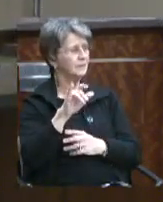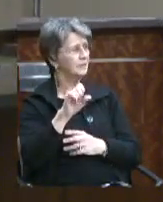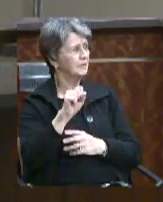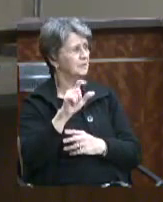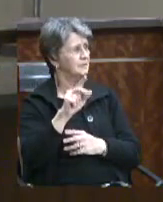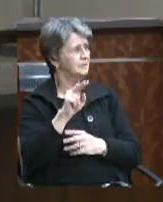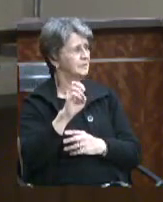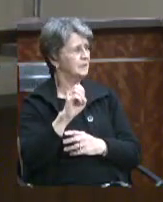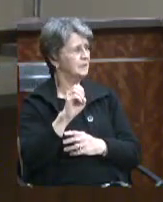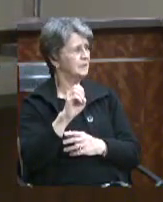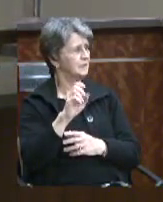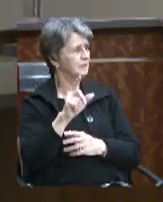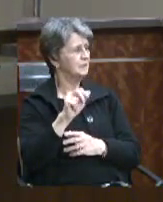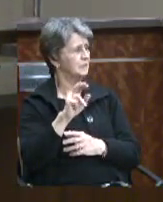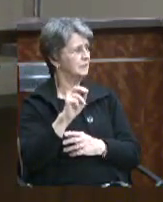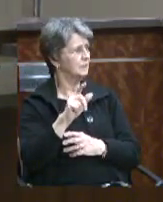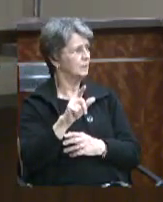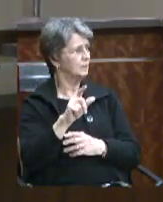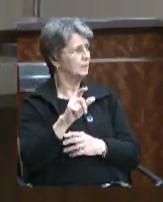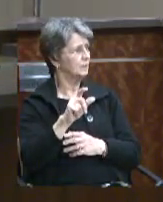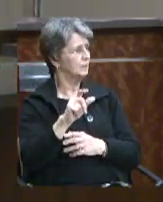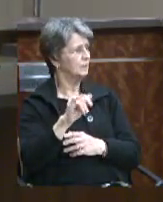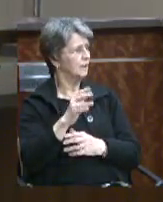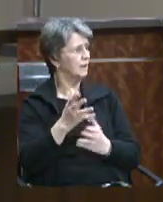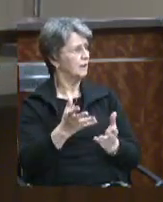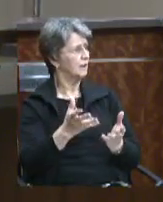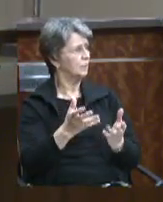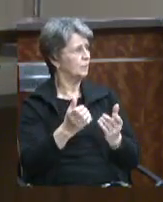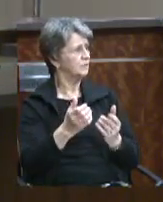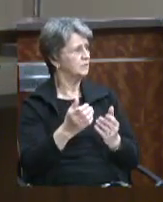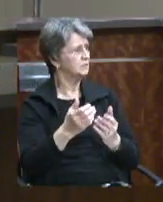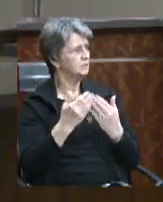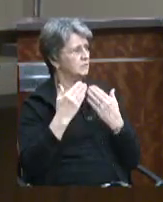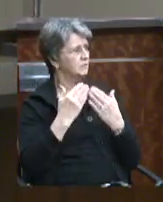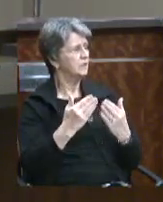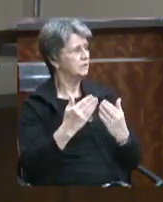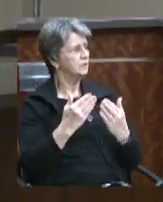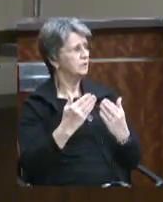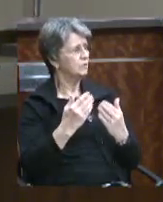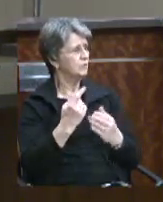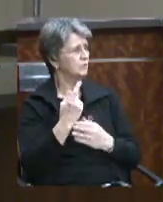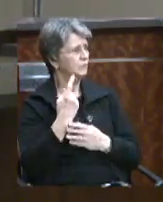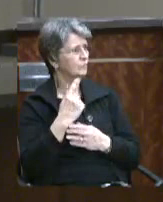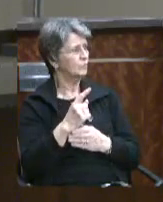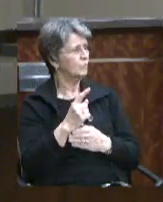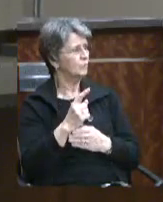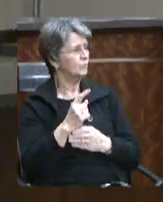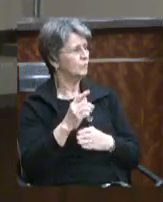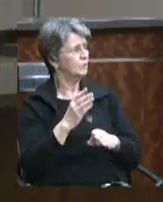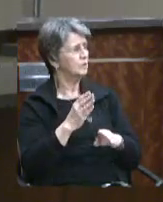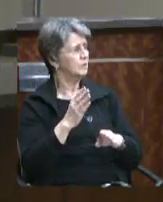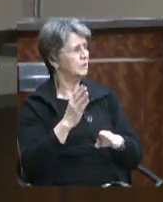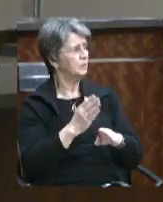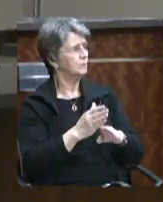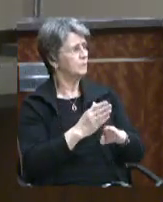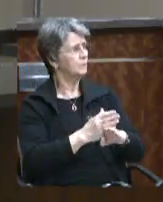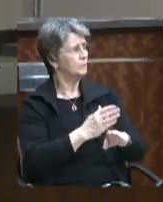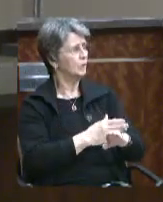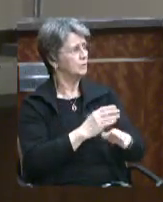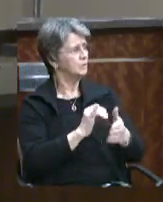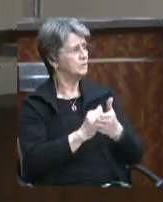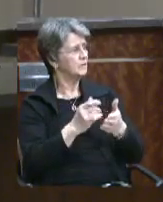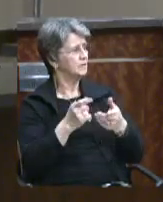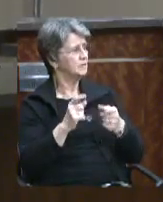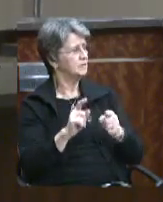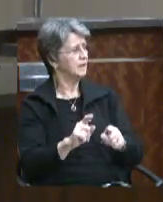Laurel, Maryland. I wanted to thank you guys for the progress that's taken place on the corner of